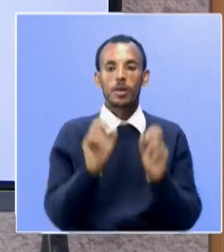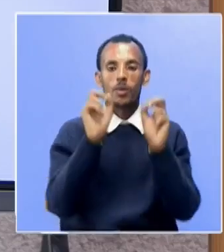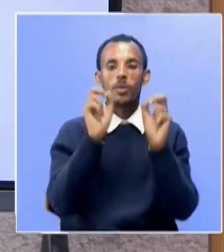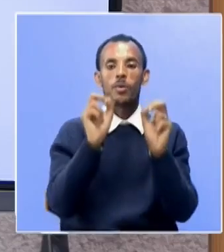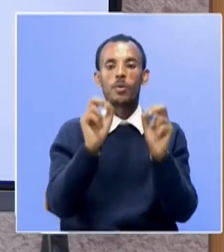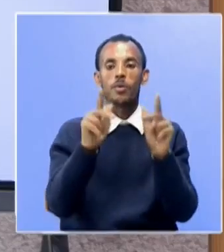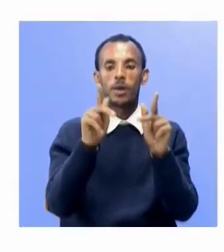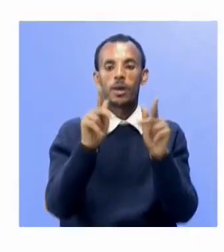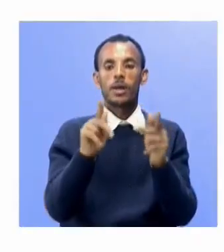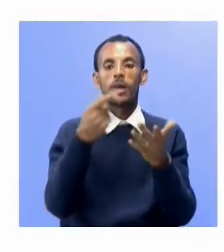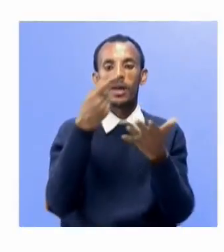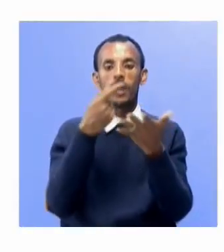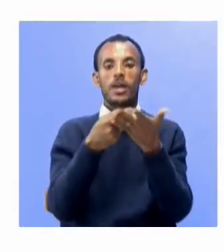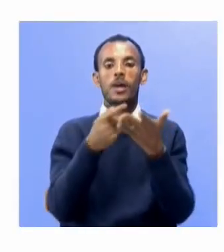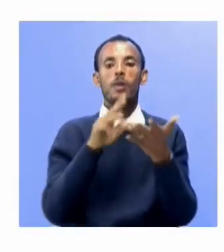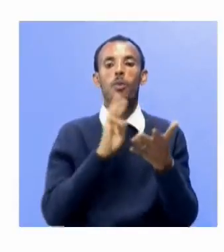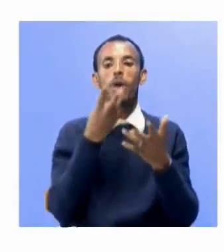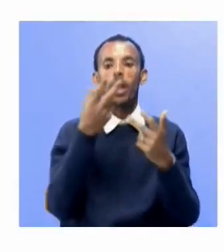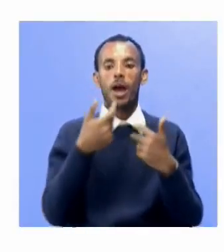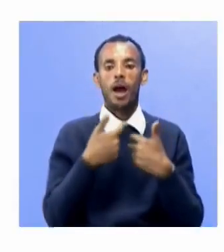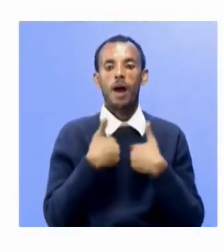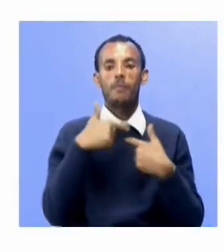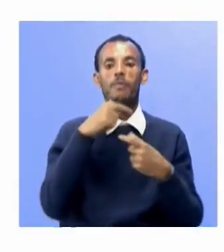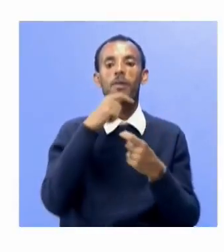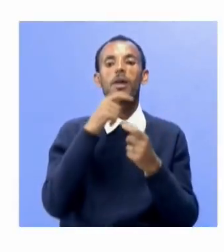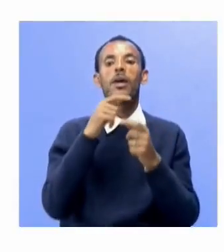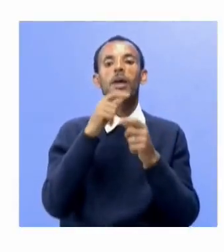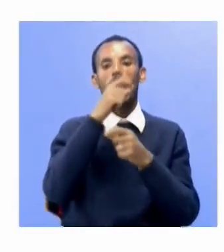Okay, here we have age group 13,